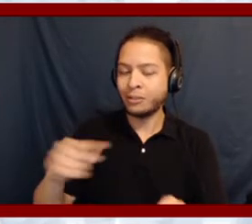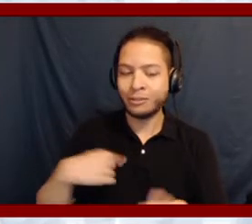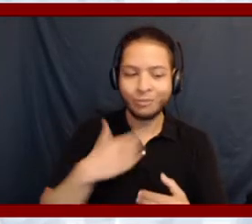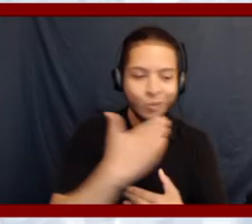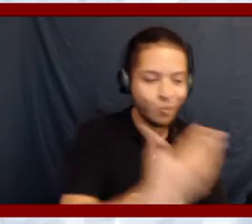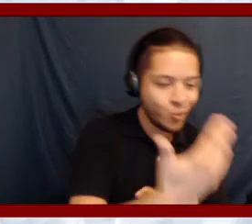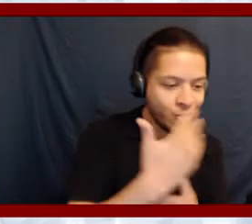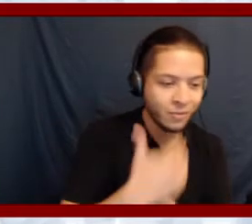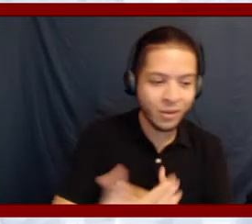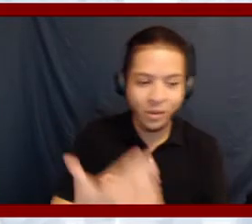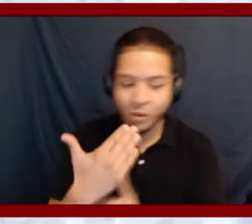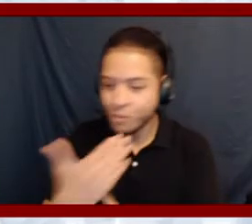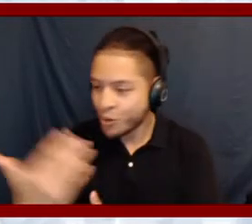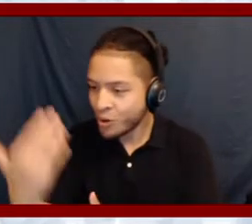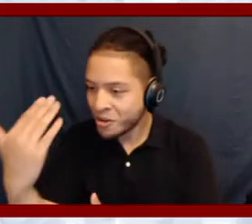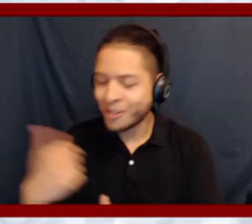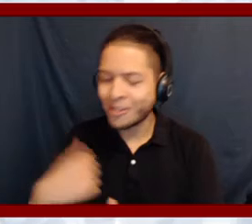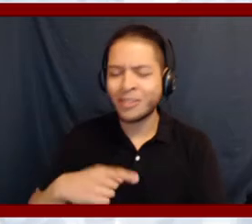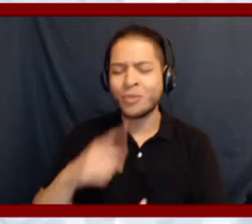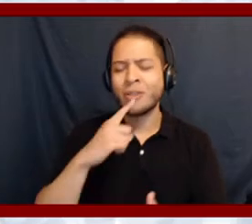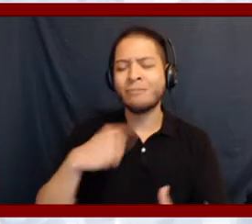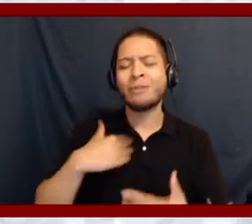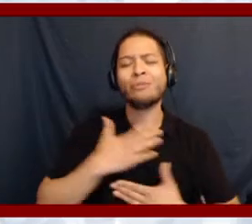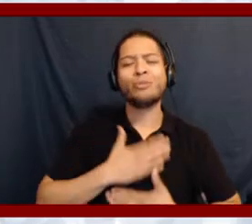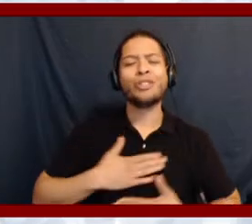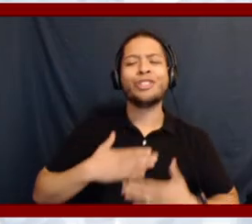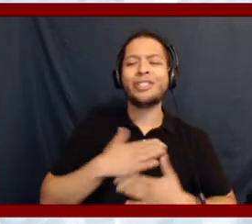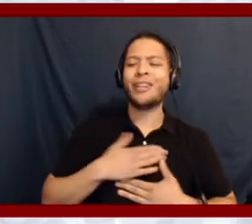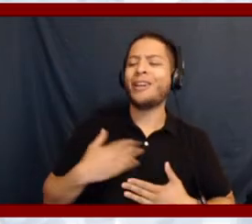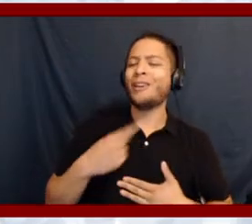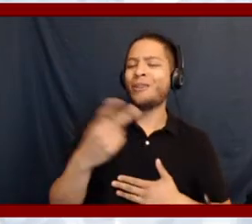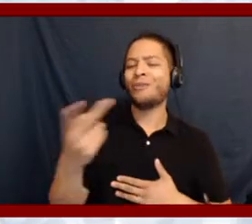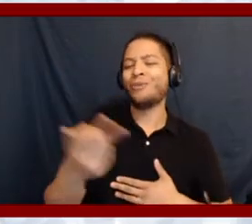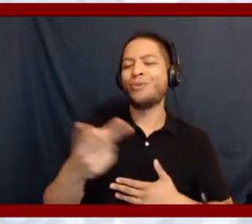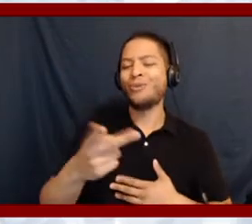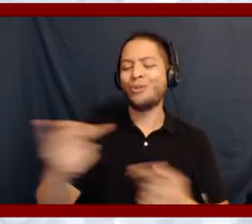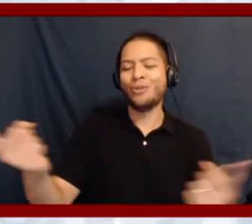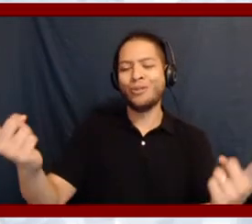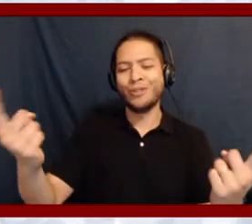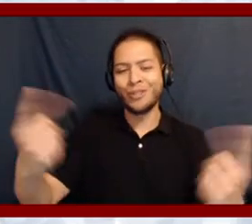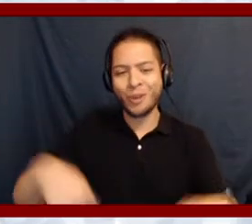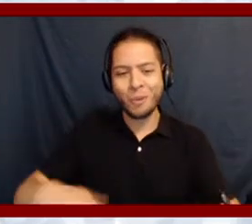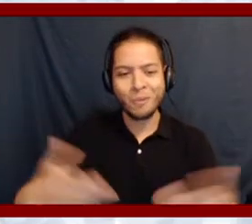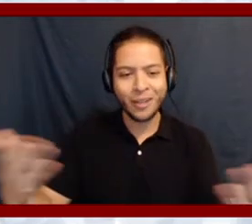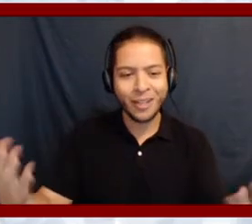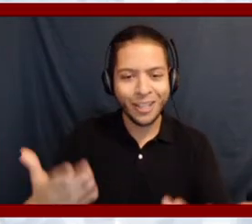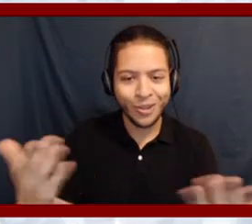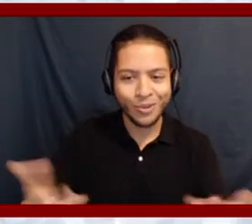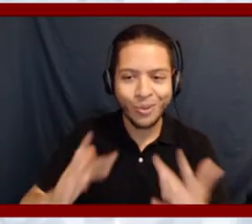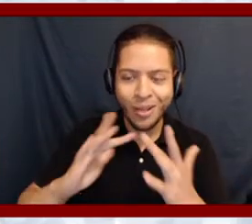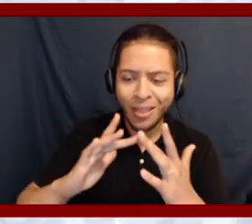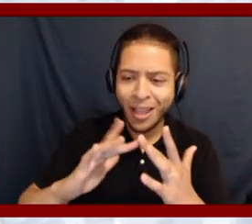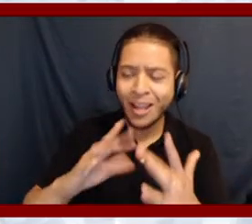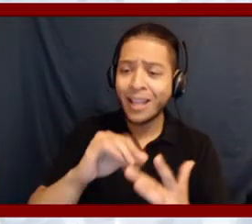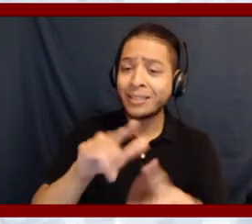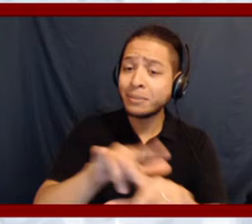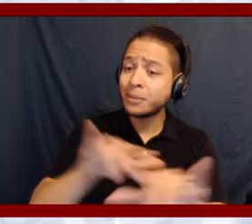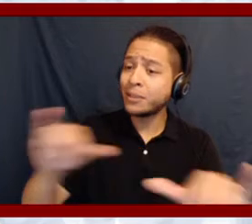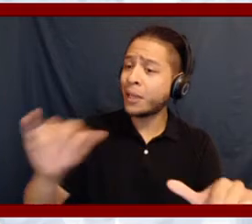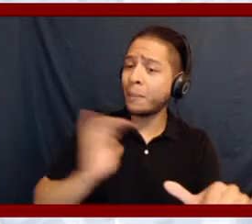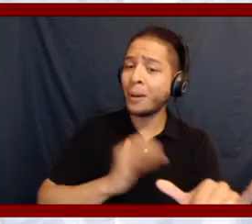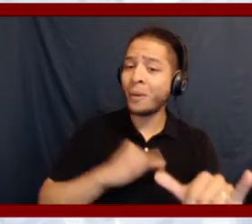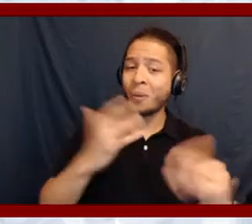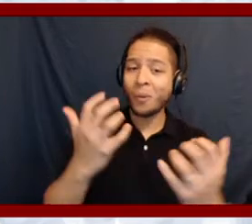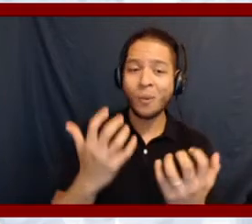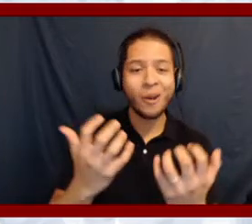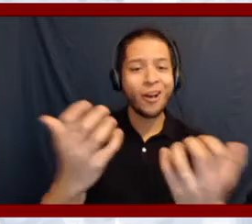morning. It is a pleasure to share this virtual stage with you. And it is also a pleasure to meet with our virtual audience, having